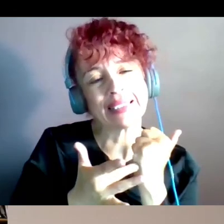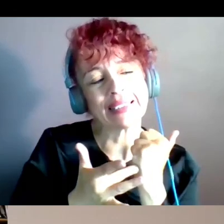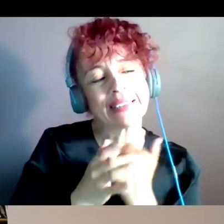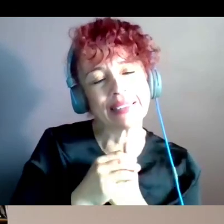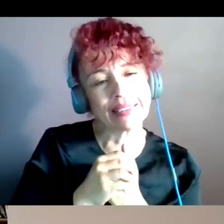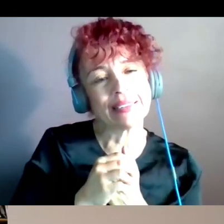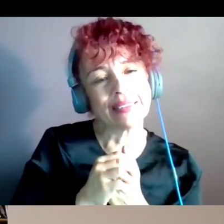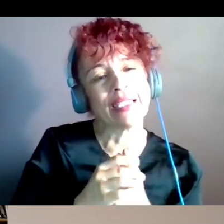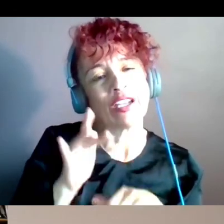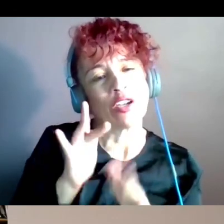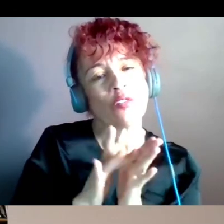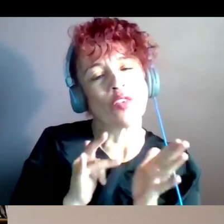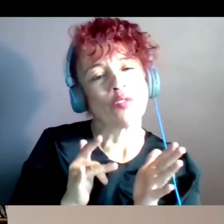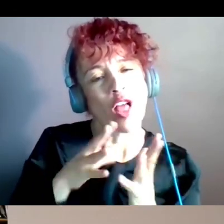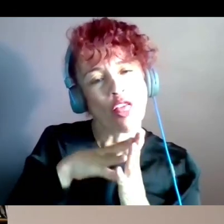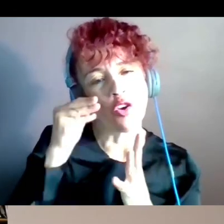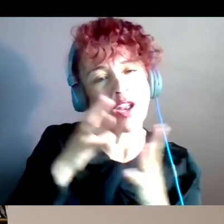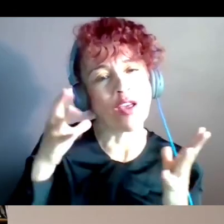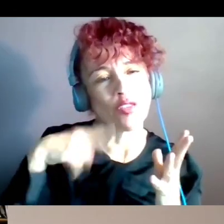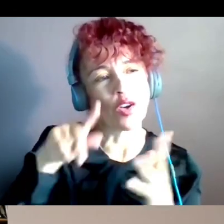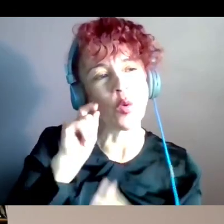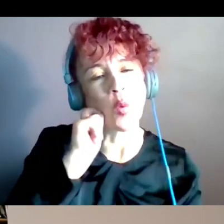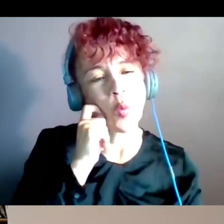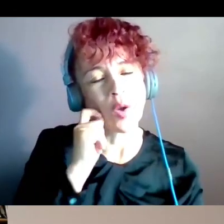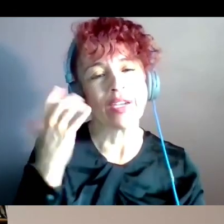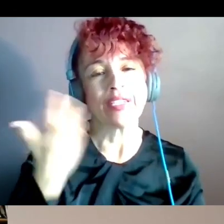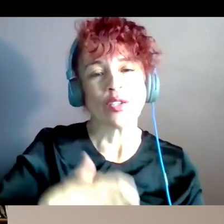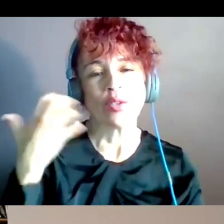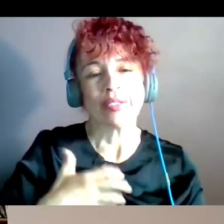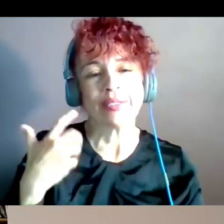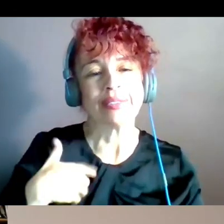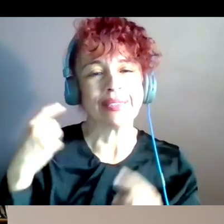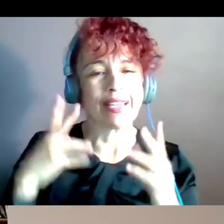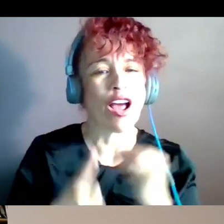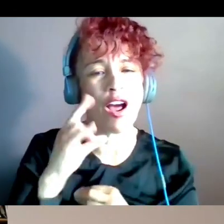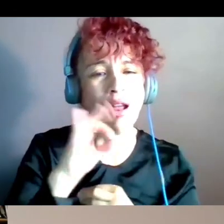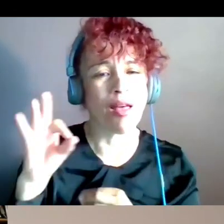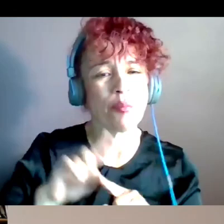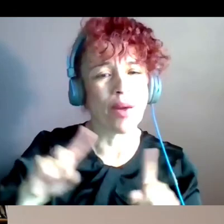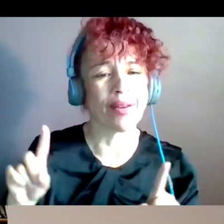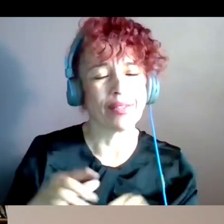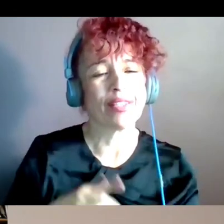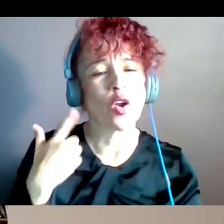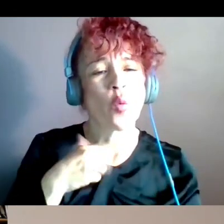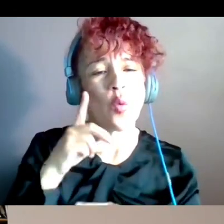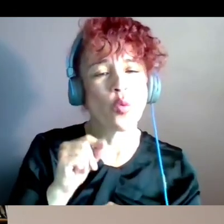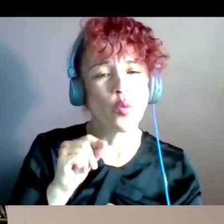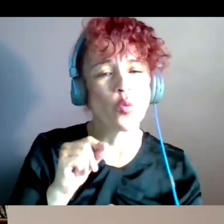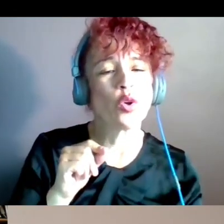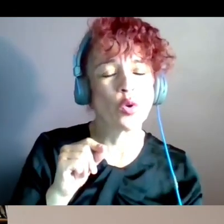I was very fortunate to be able to learn from them. Cool. That's great. That's great. I hate to cut you off on this, but we do have to do